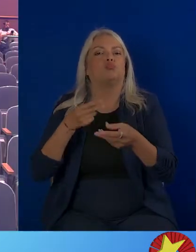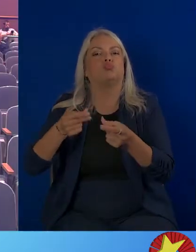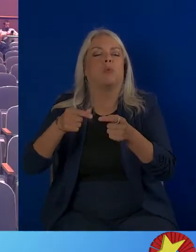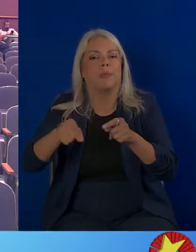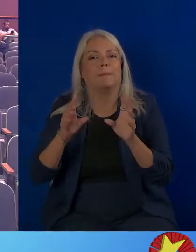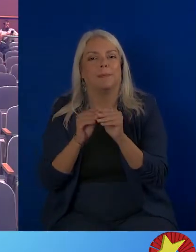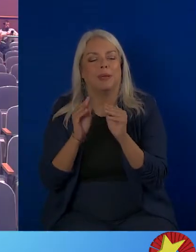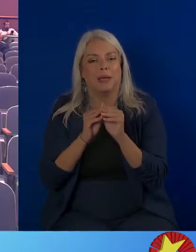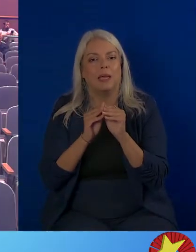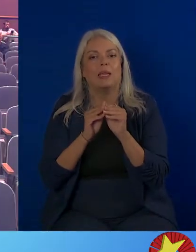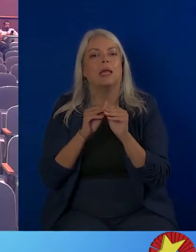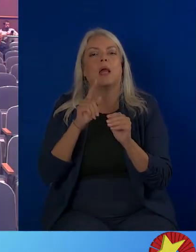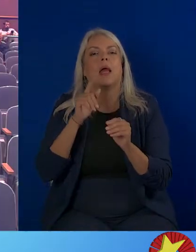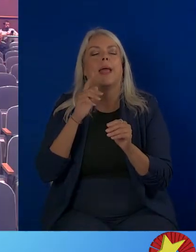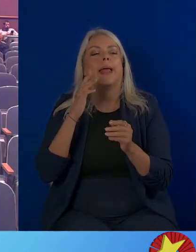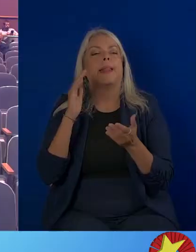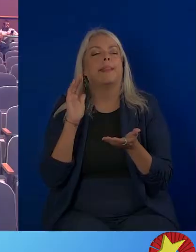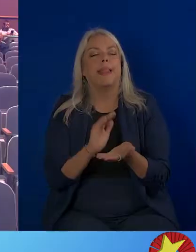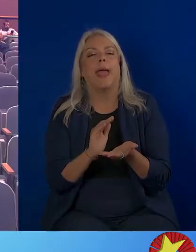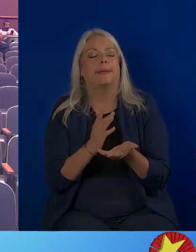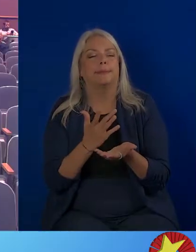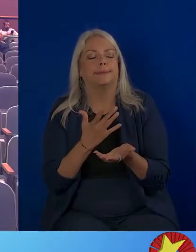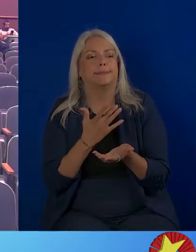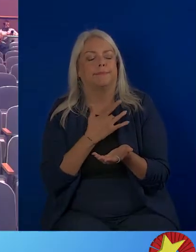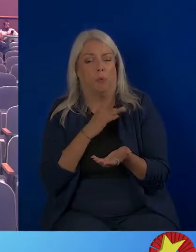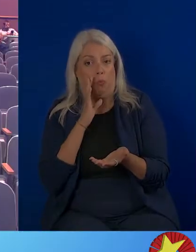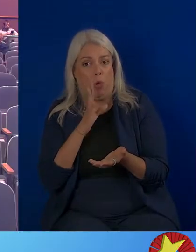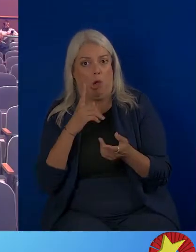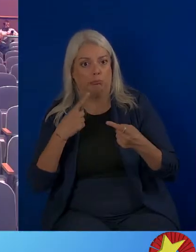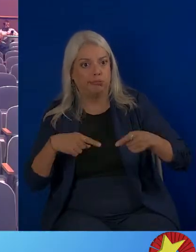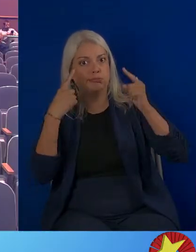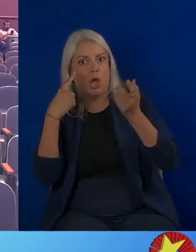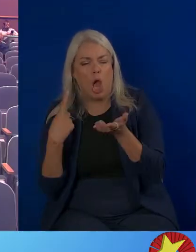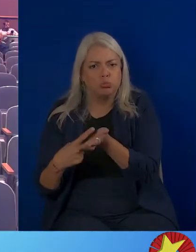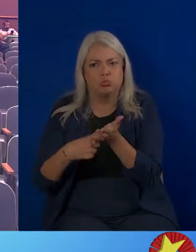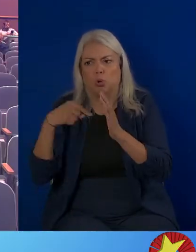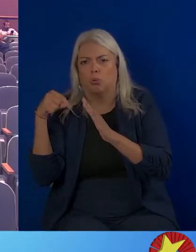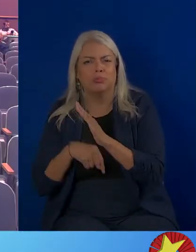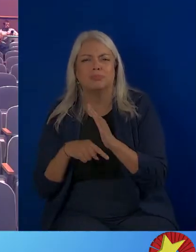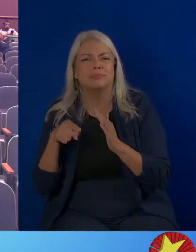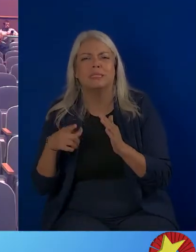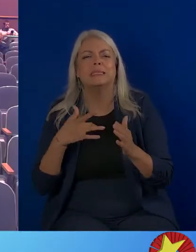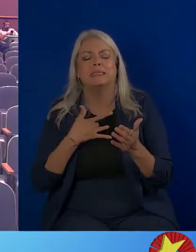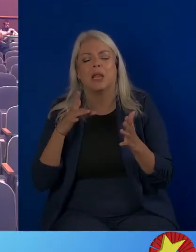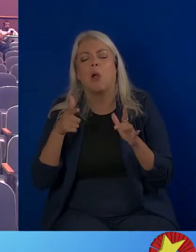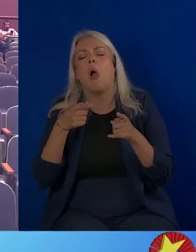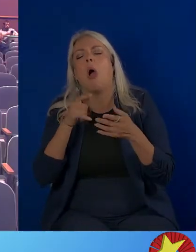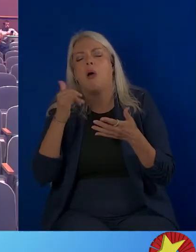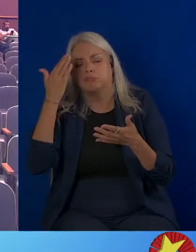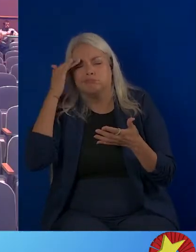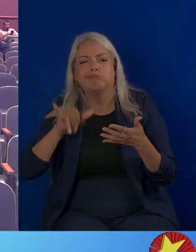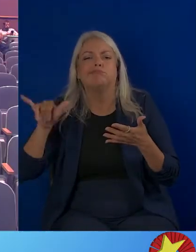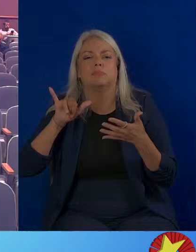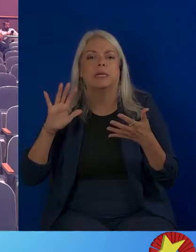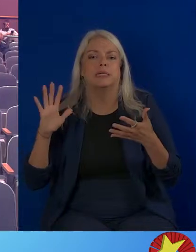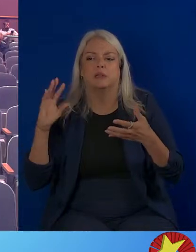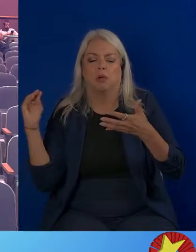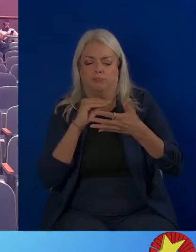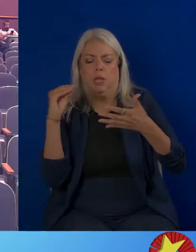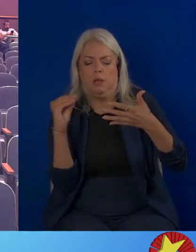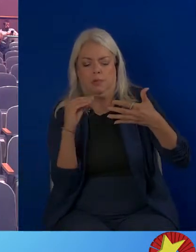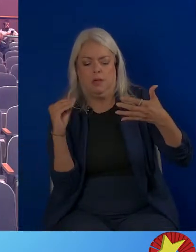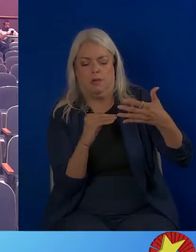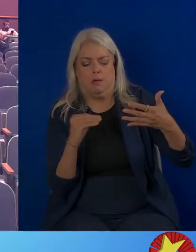much controversy or discussion. And so they're put together in kind of a